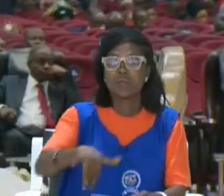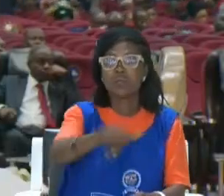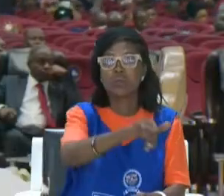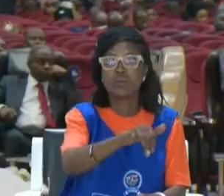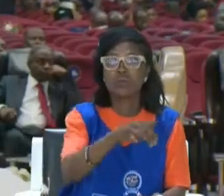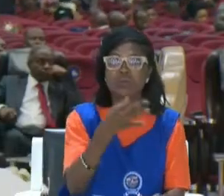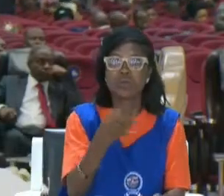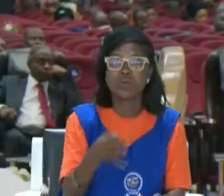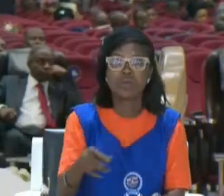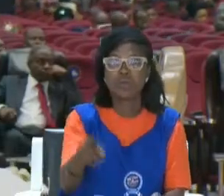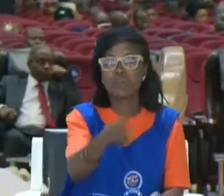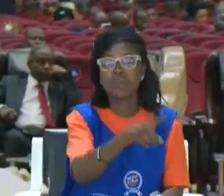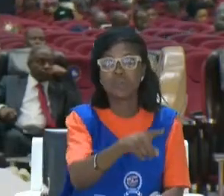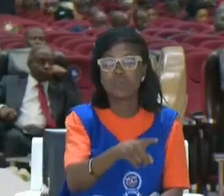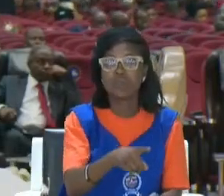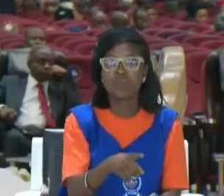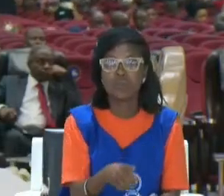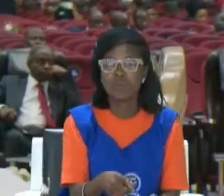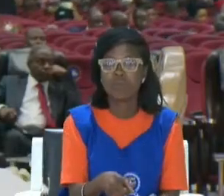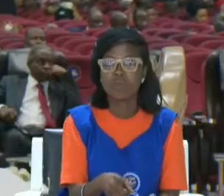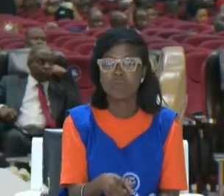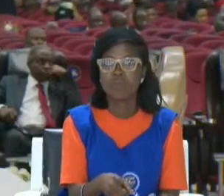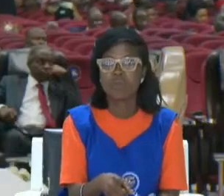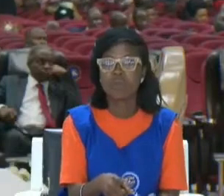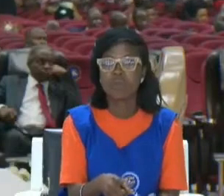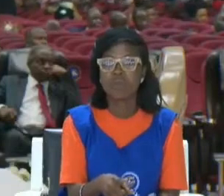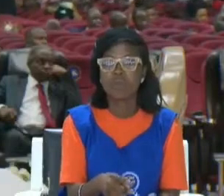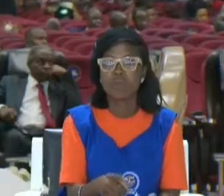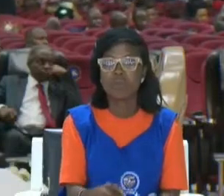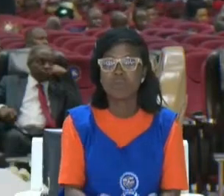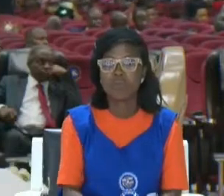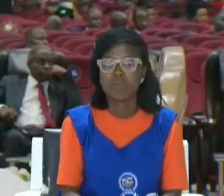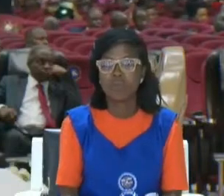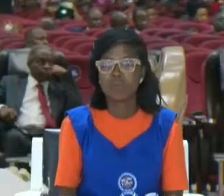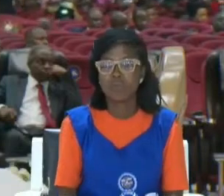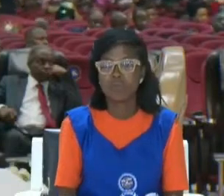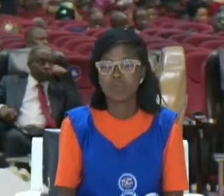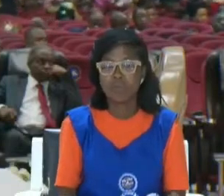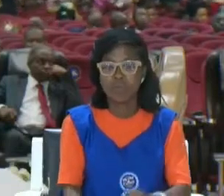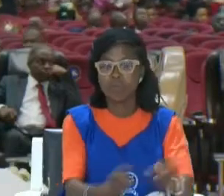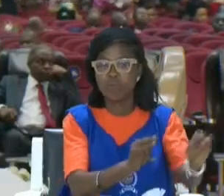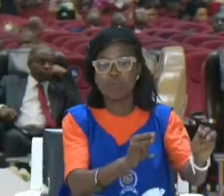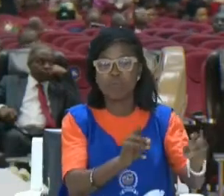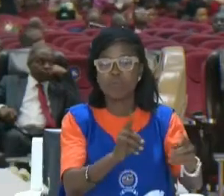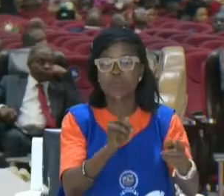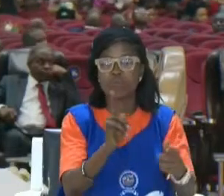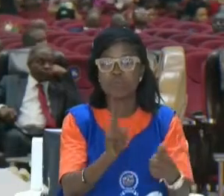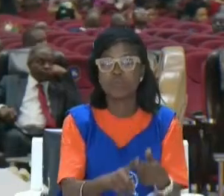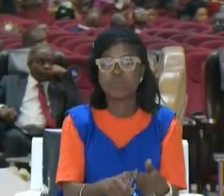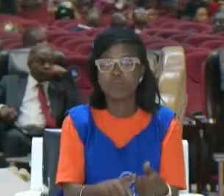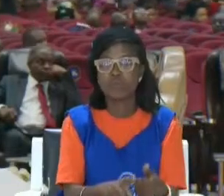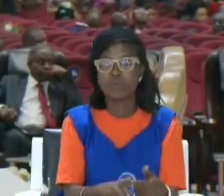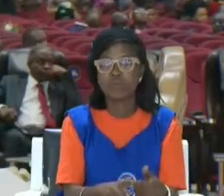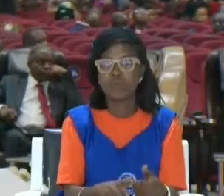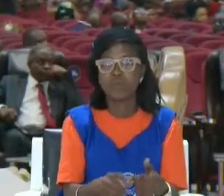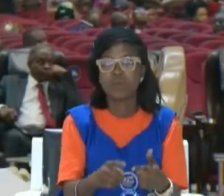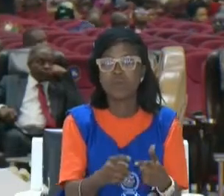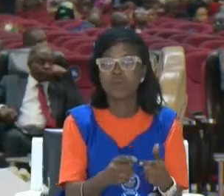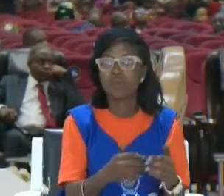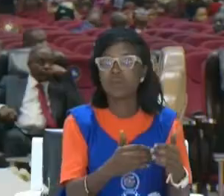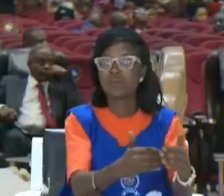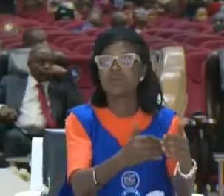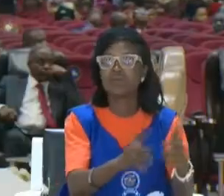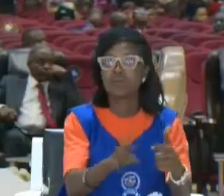in the congregation will then go to the nearest person to you among them. All they will do will be